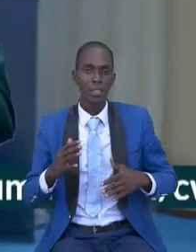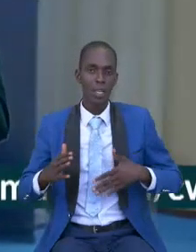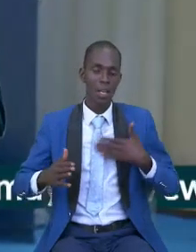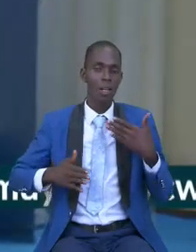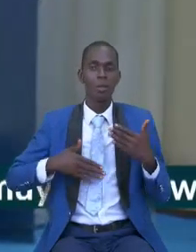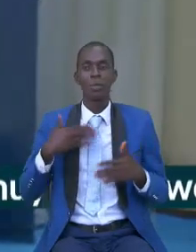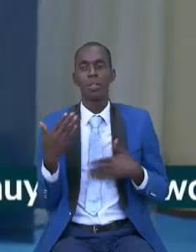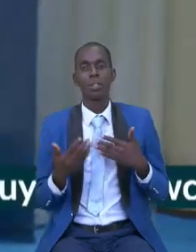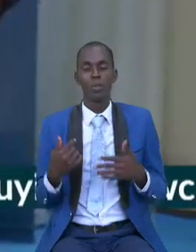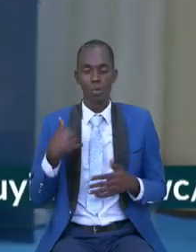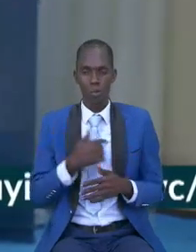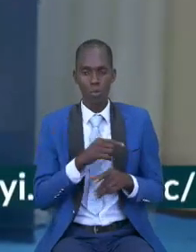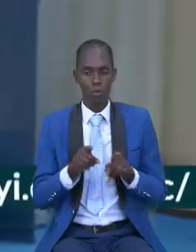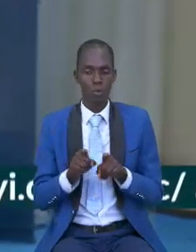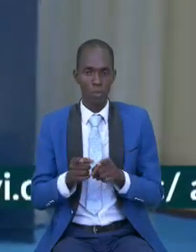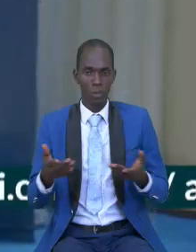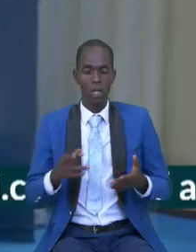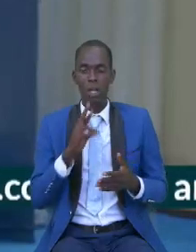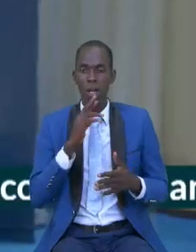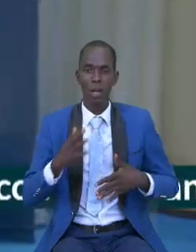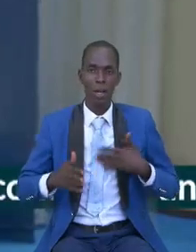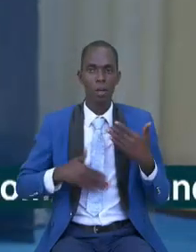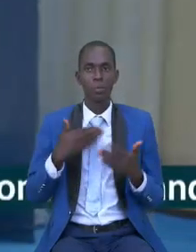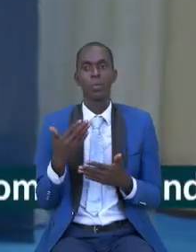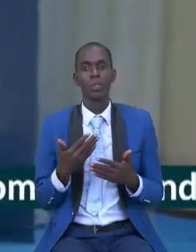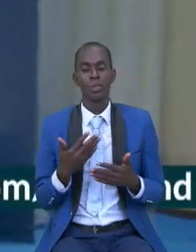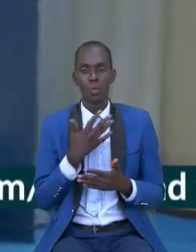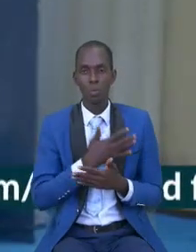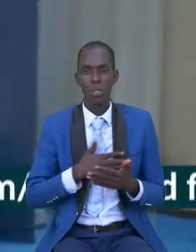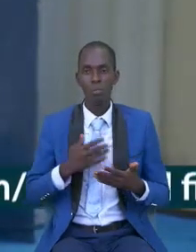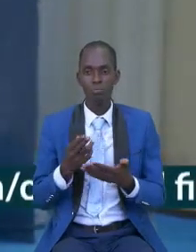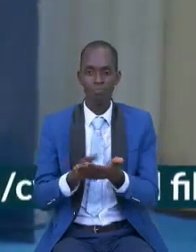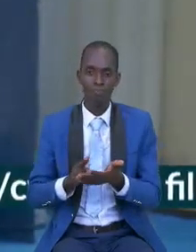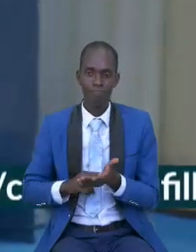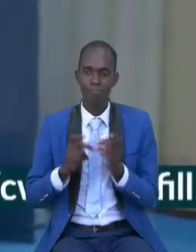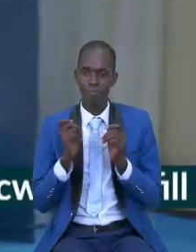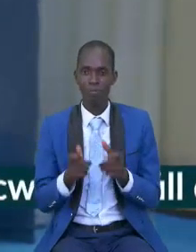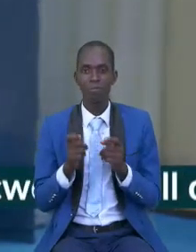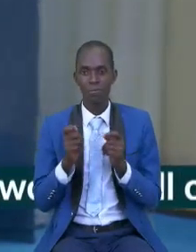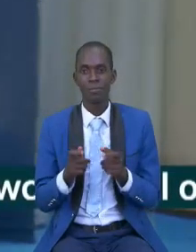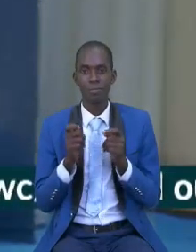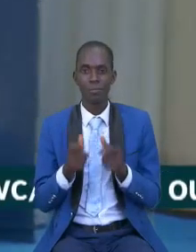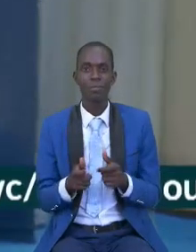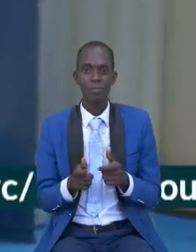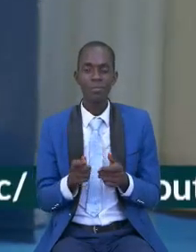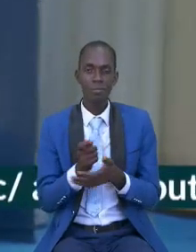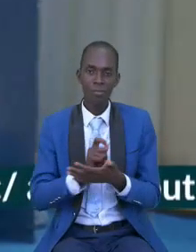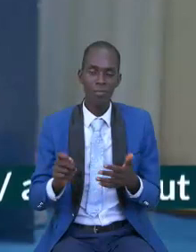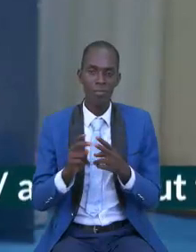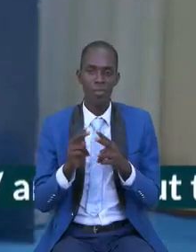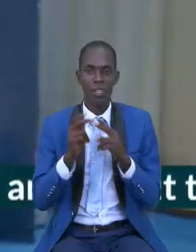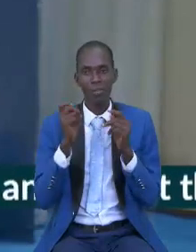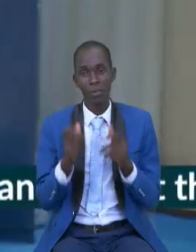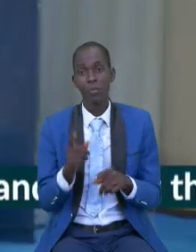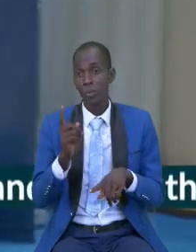now. Counselors, let's be fast. If you have finished one, move to the next and go